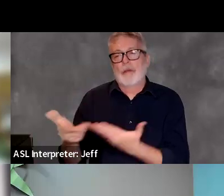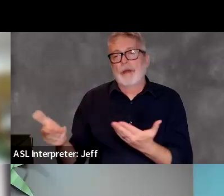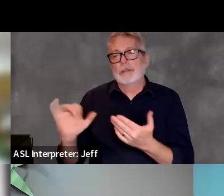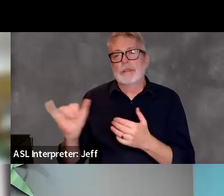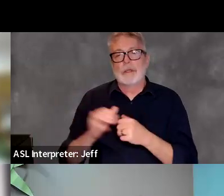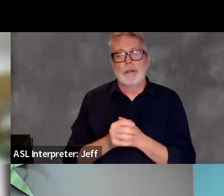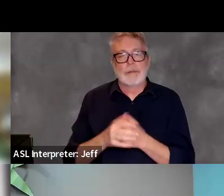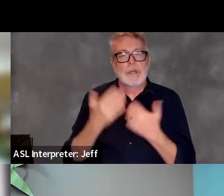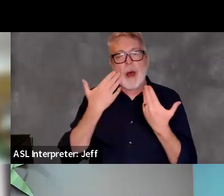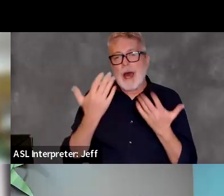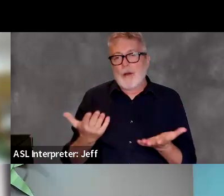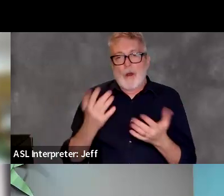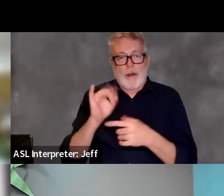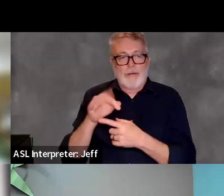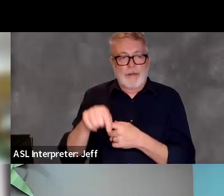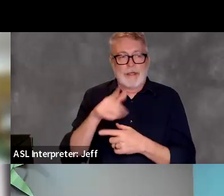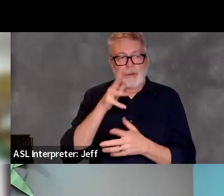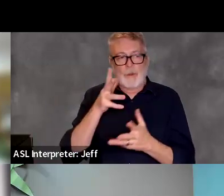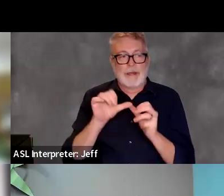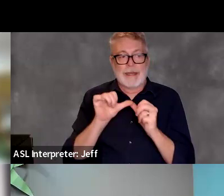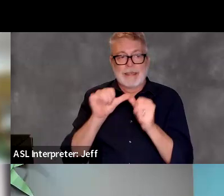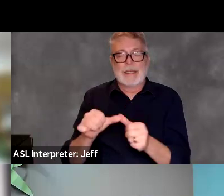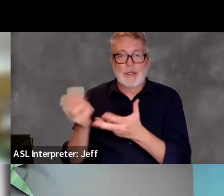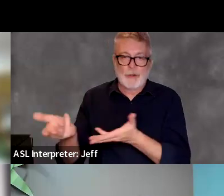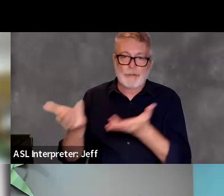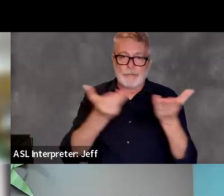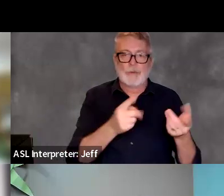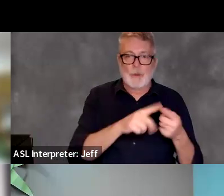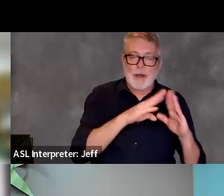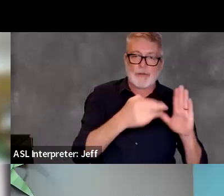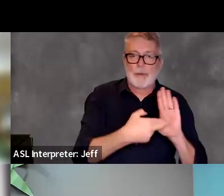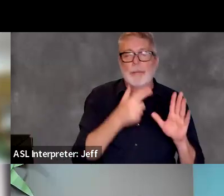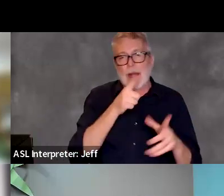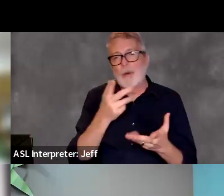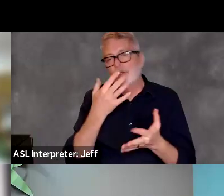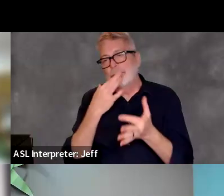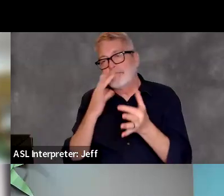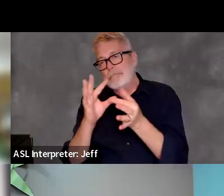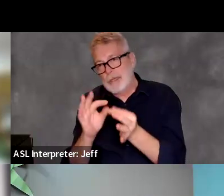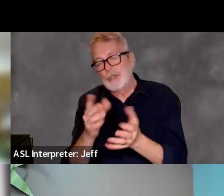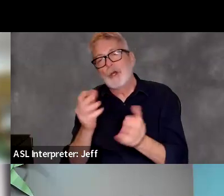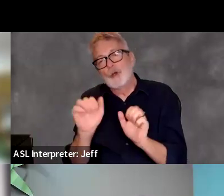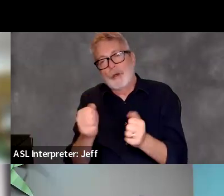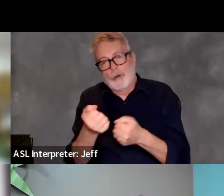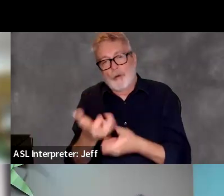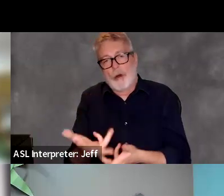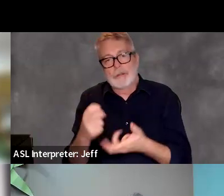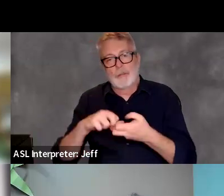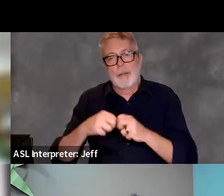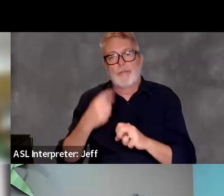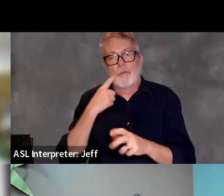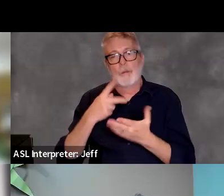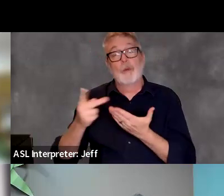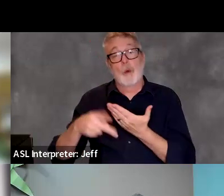what if this has a future in the House, but I wanted to call it to people's attention that it might be problematic for